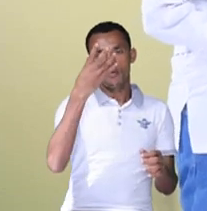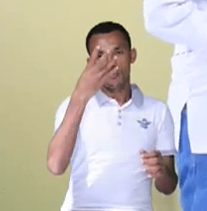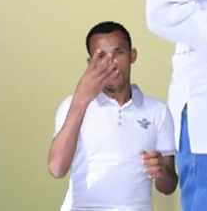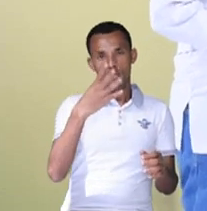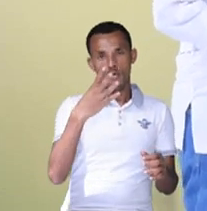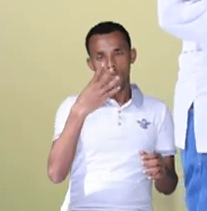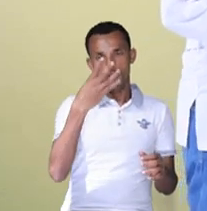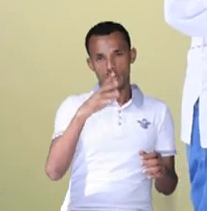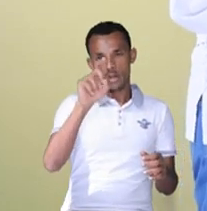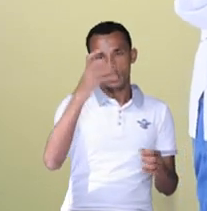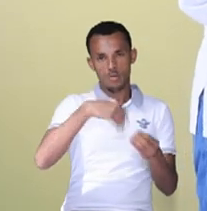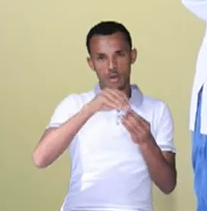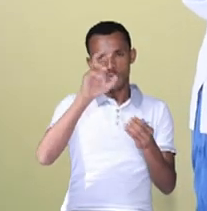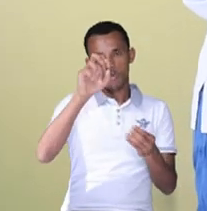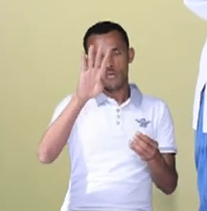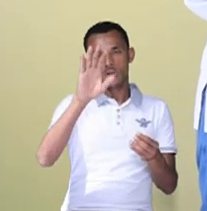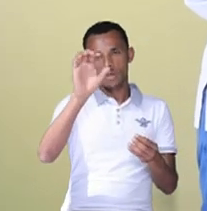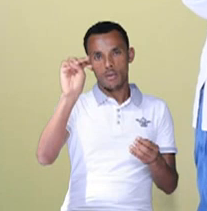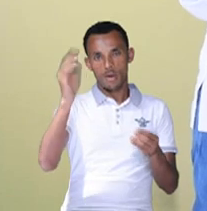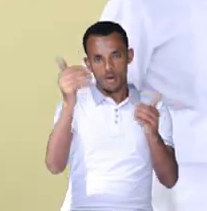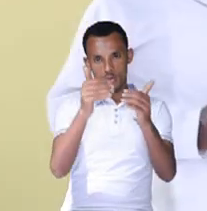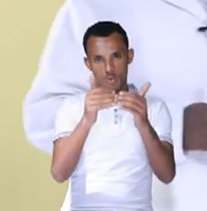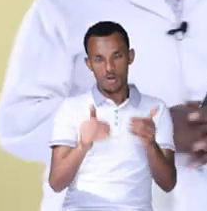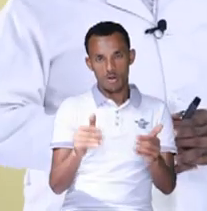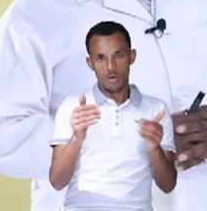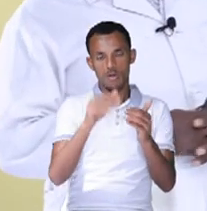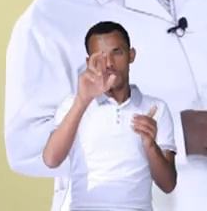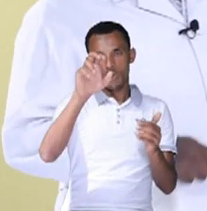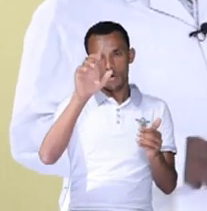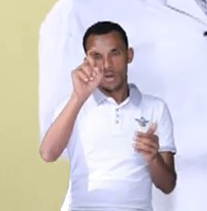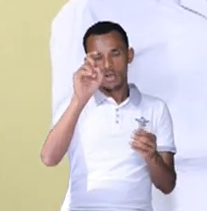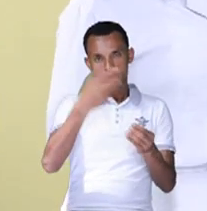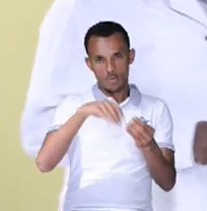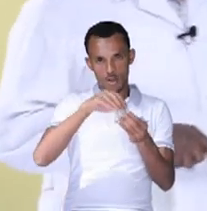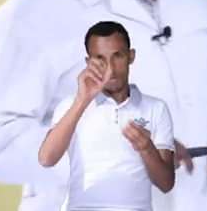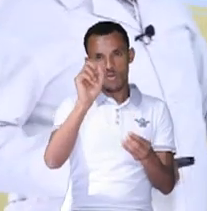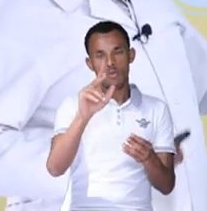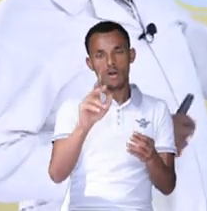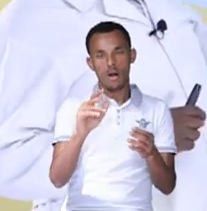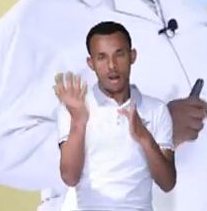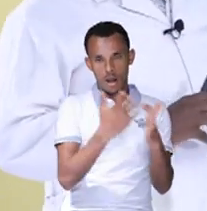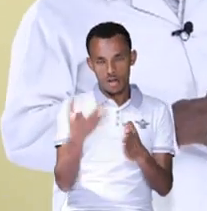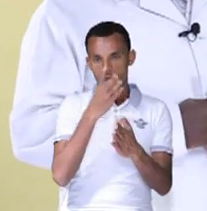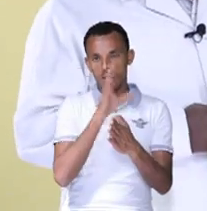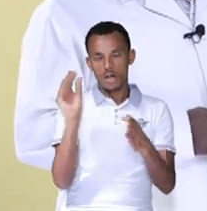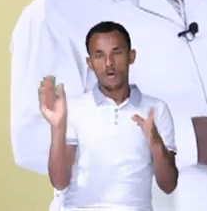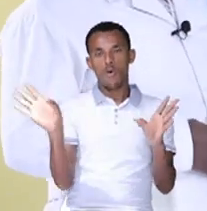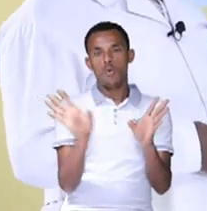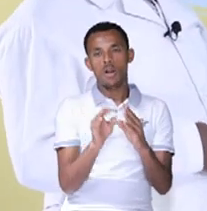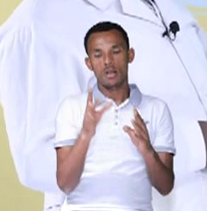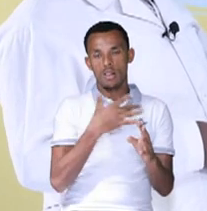14x plus 24 centimeter equal to 20x plus 12. So rearrange and collect the like